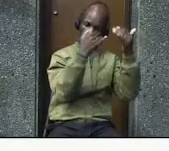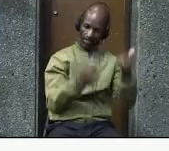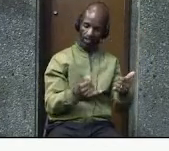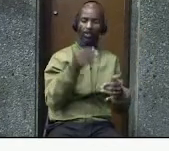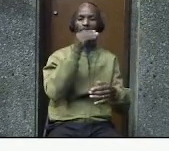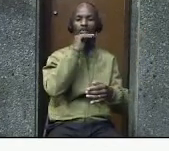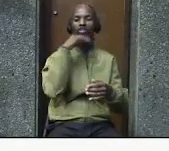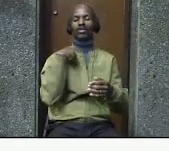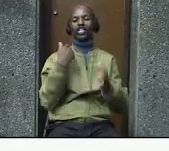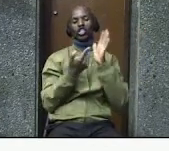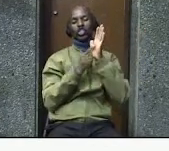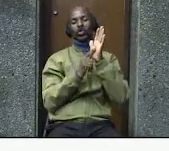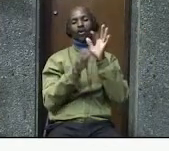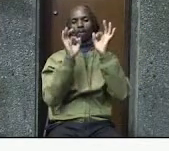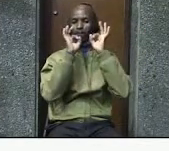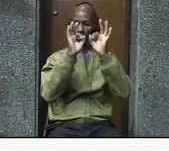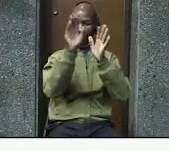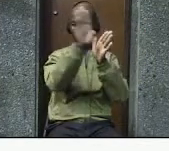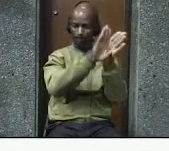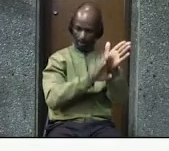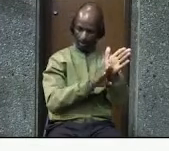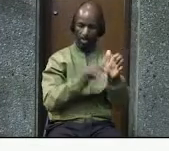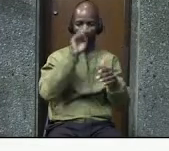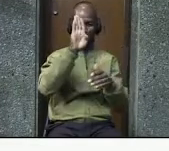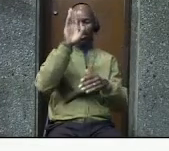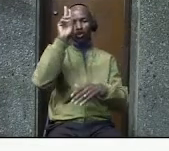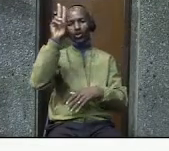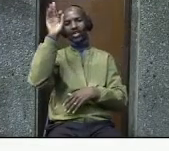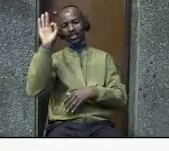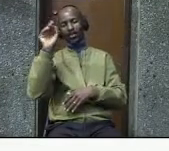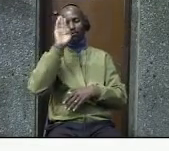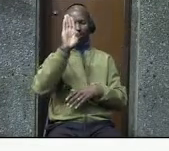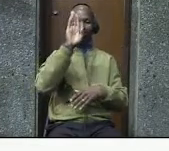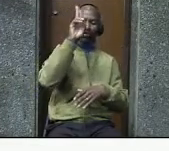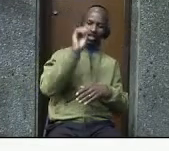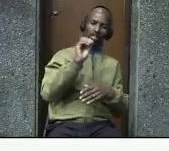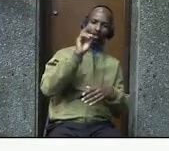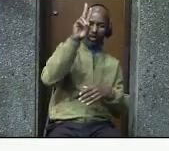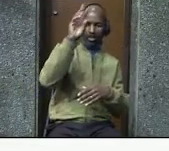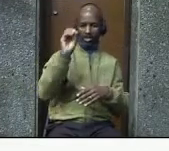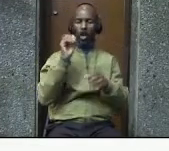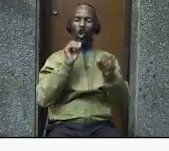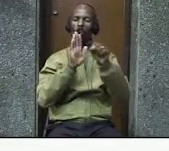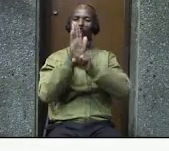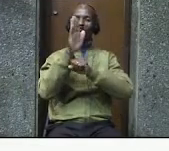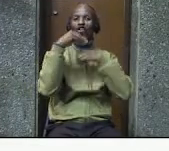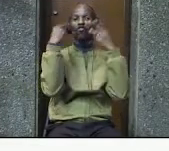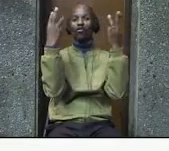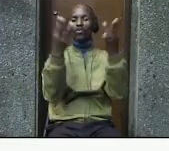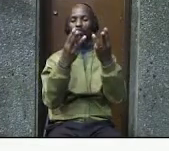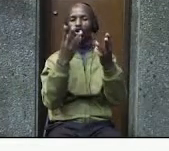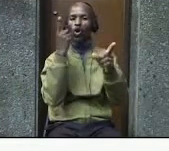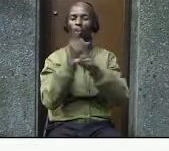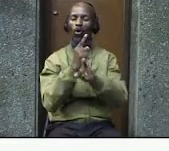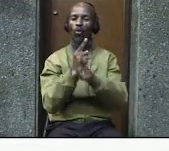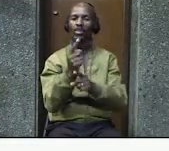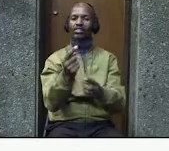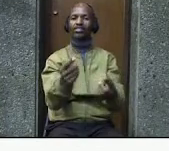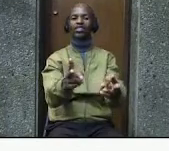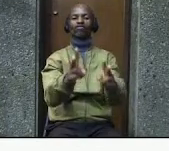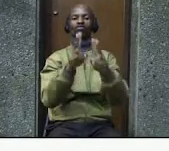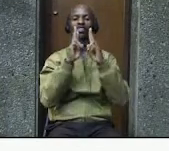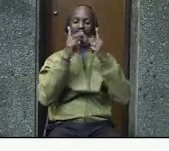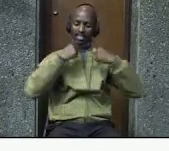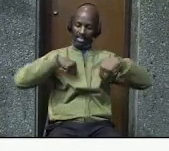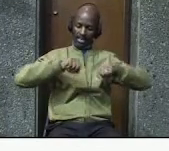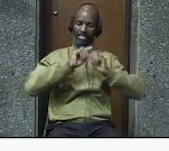instance, it would be the Expropriation Bill B23B of 2020. So a lot of stakeholders have always come to us and